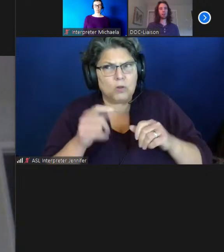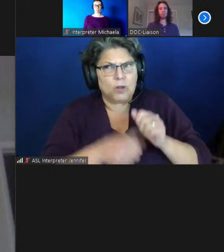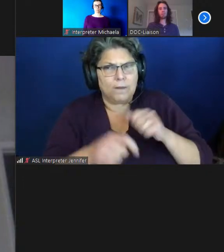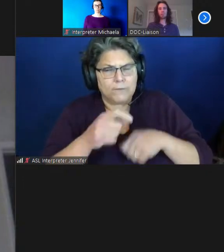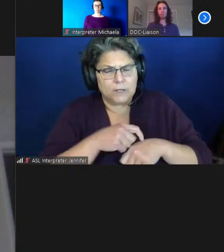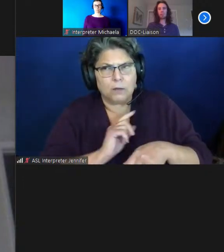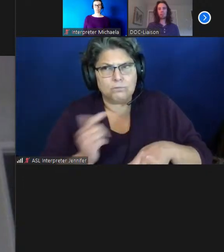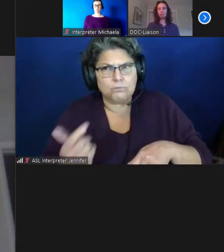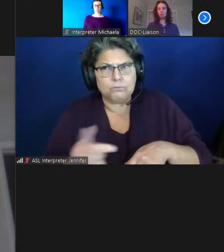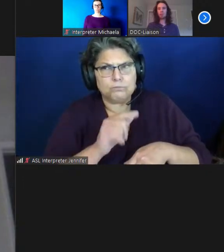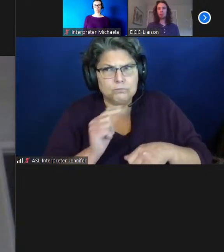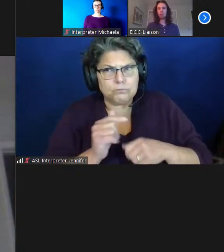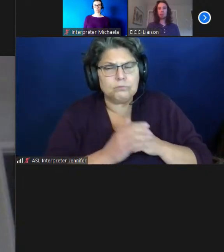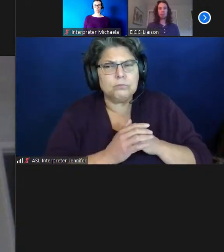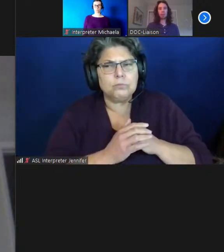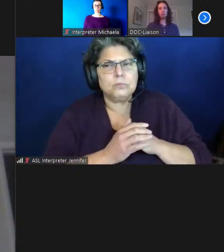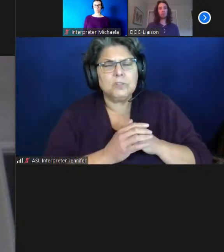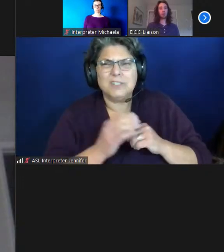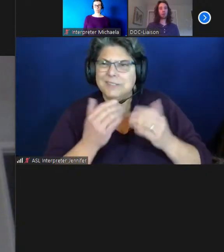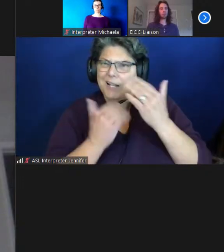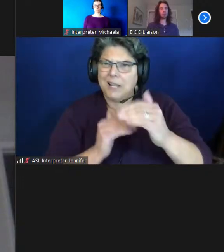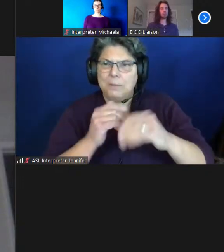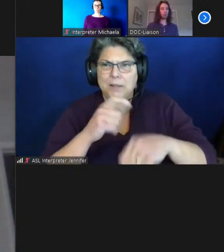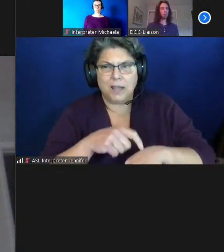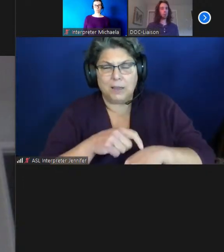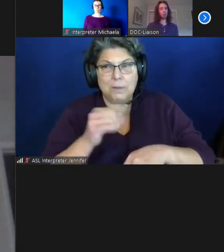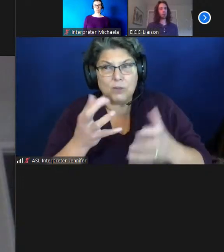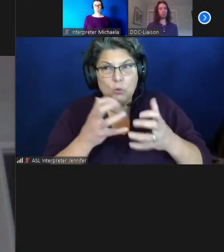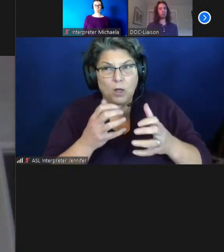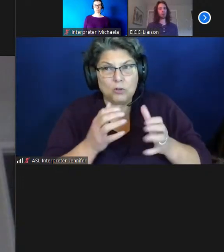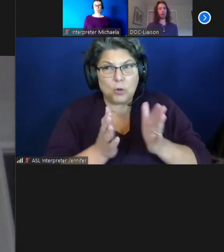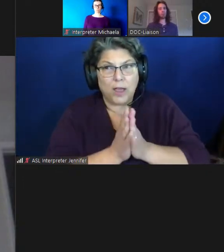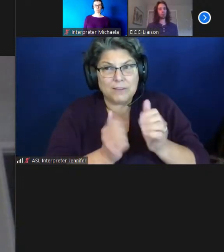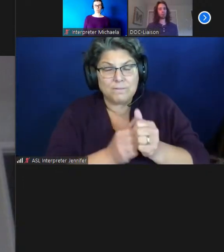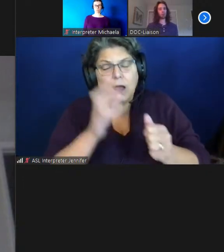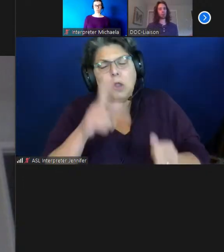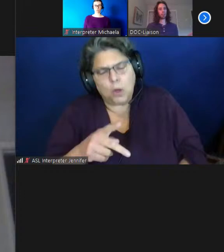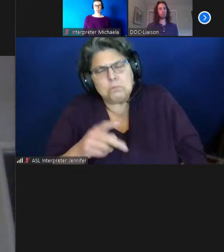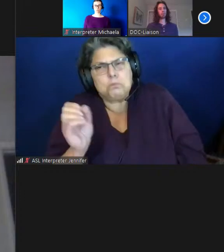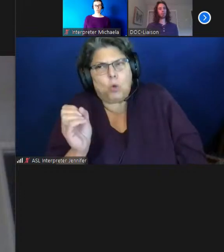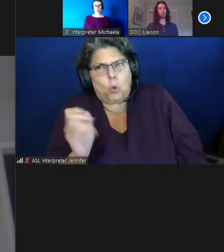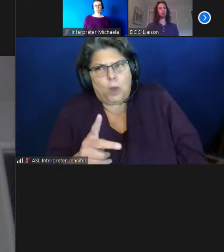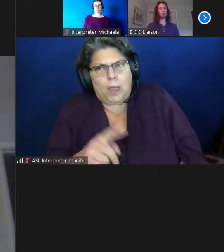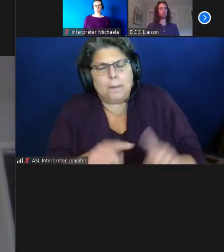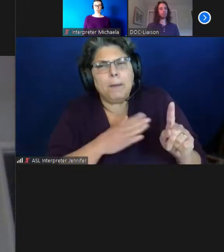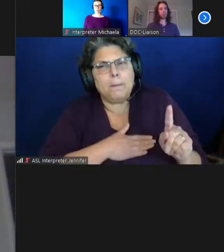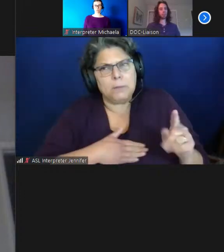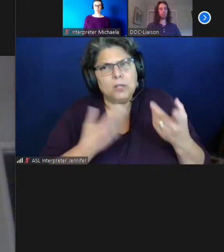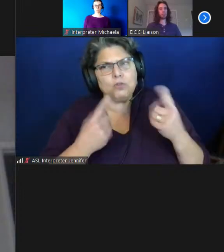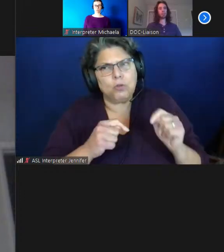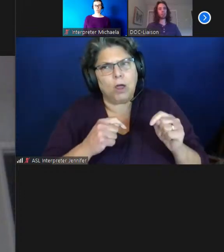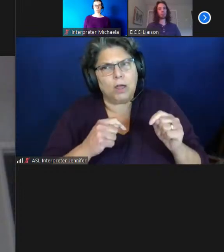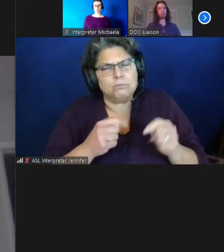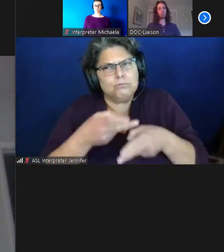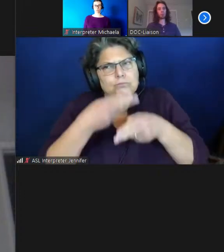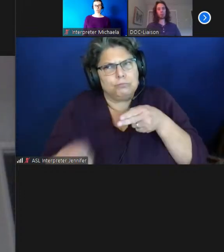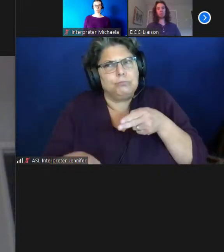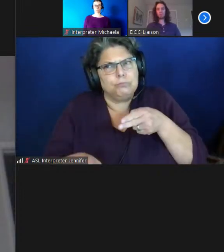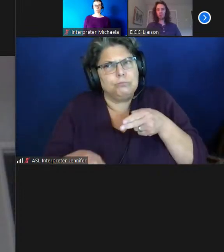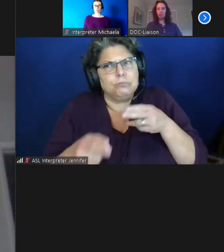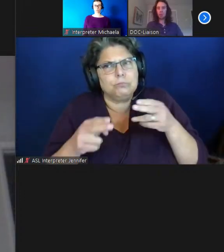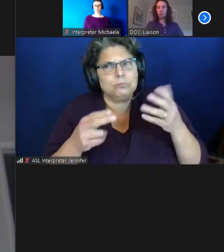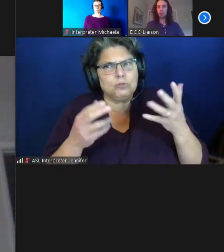And because we do have limited time, if you want to ask a follow-up question, that's fine, but just try to keep it brief so we can get to everybody